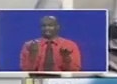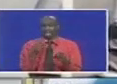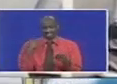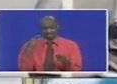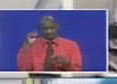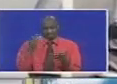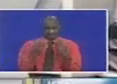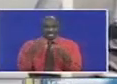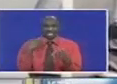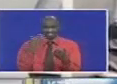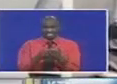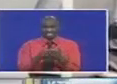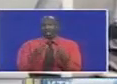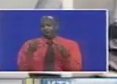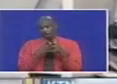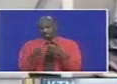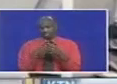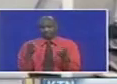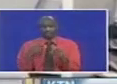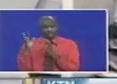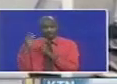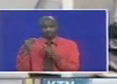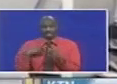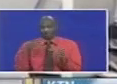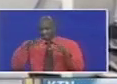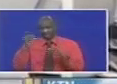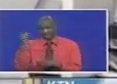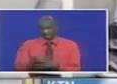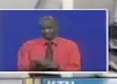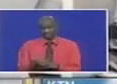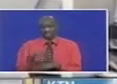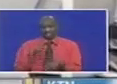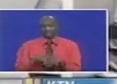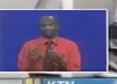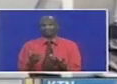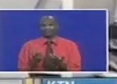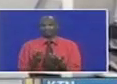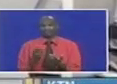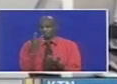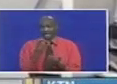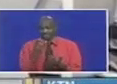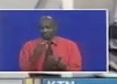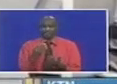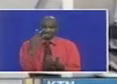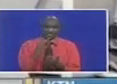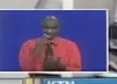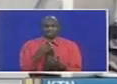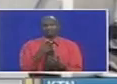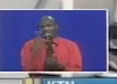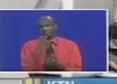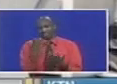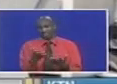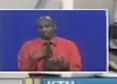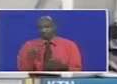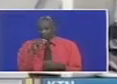and that we are speculating or hoping that the rains will come the months of March and April so that they may be able to plant. And until